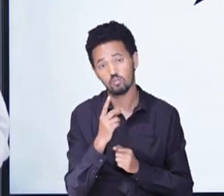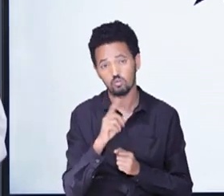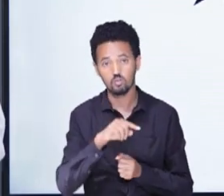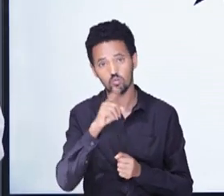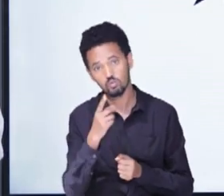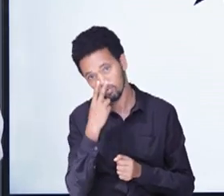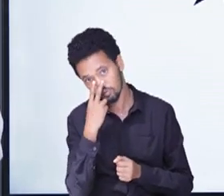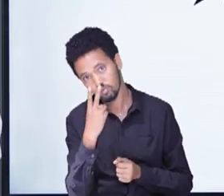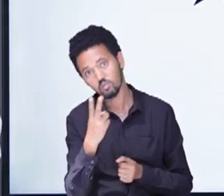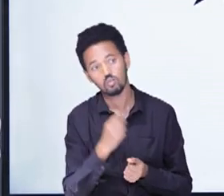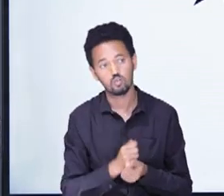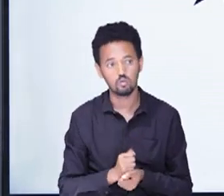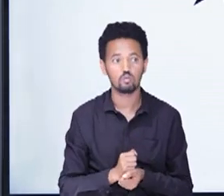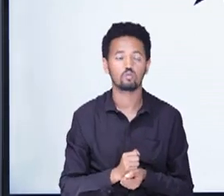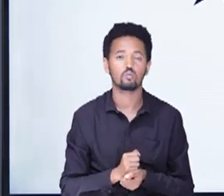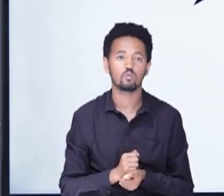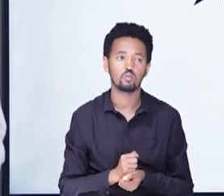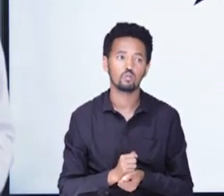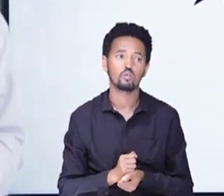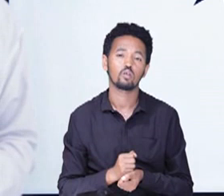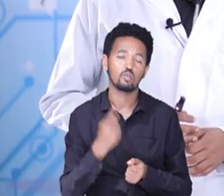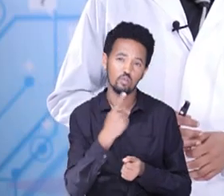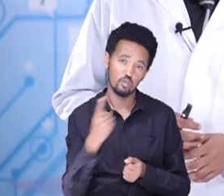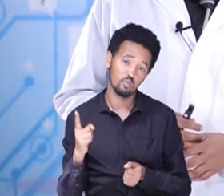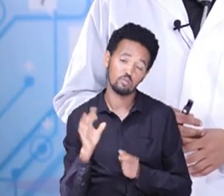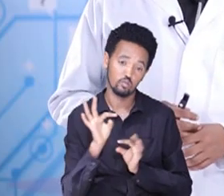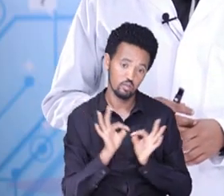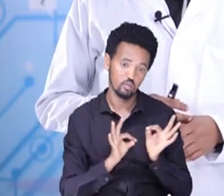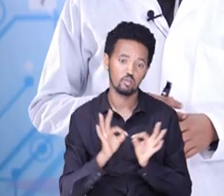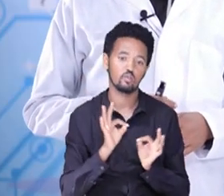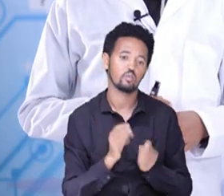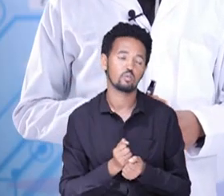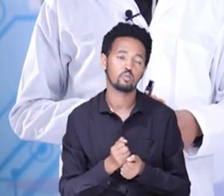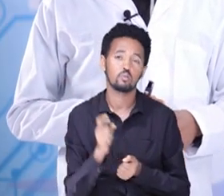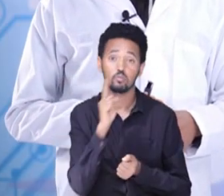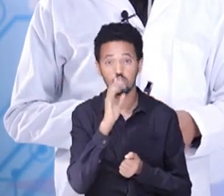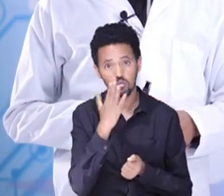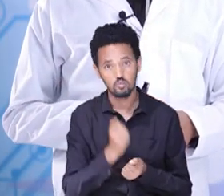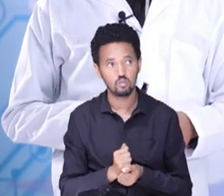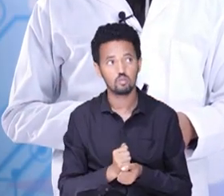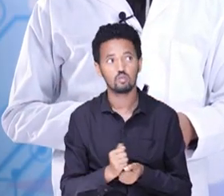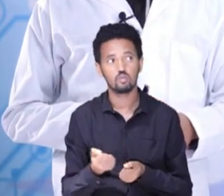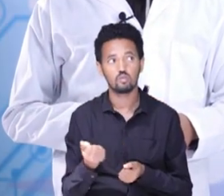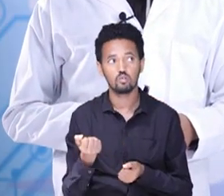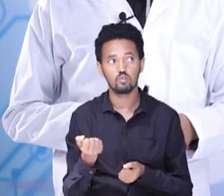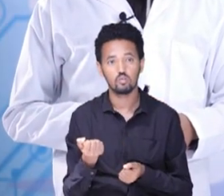the restoration of monarchy. The restoration of monarchy since 1941 up